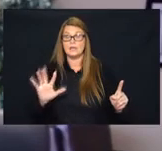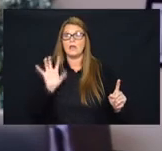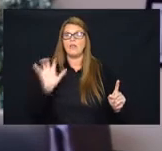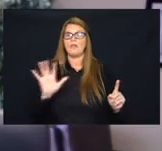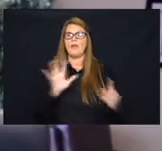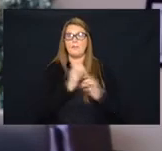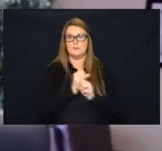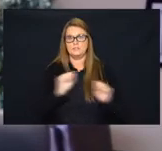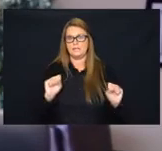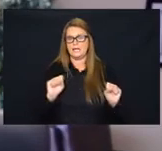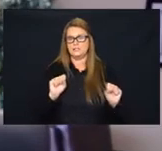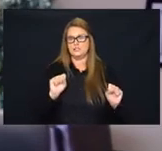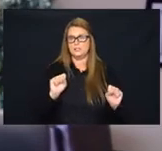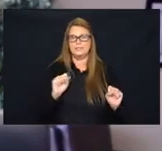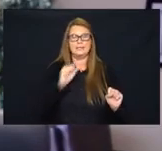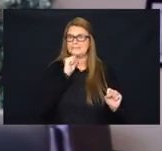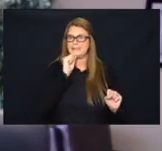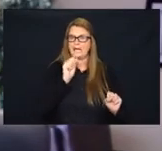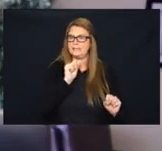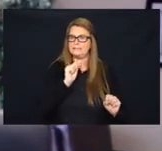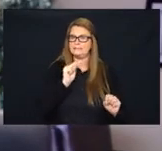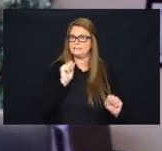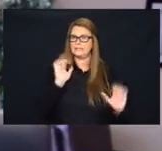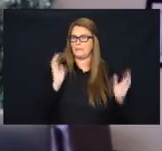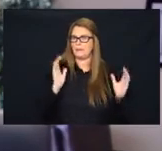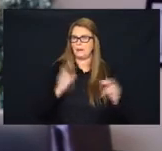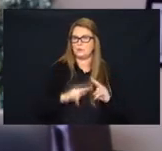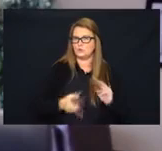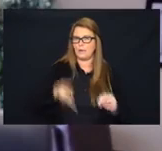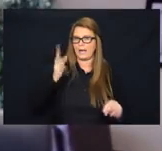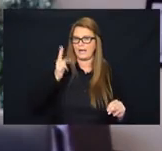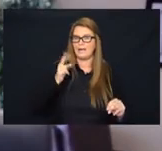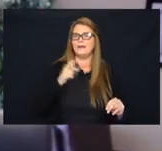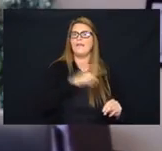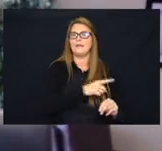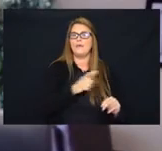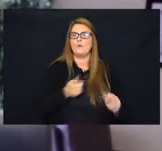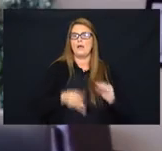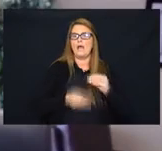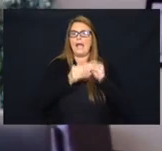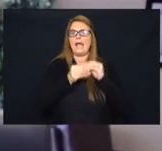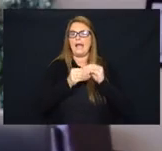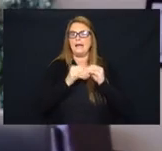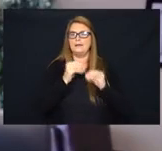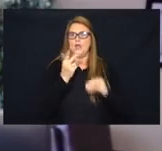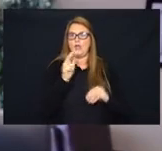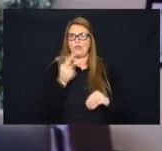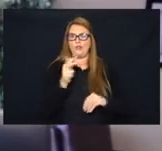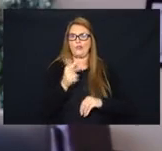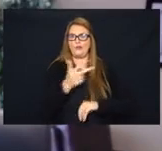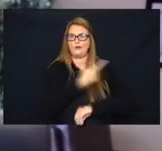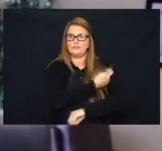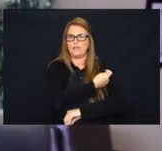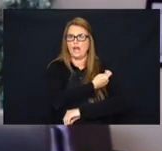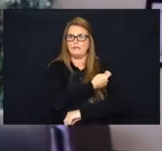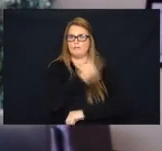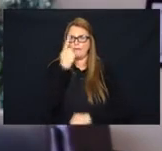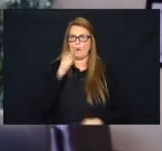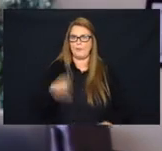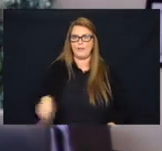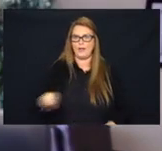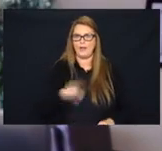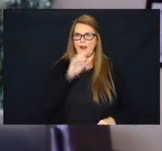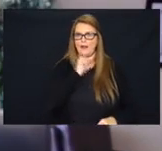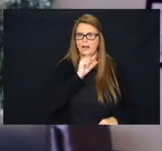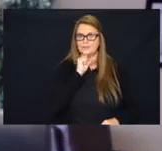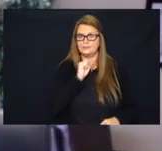antibody levels is not as high, and therefore Pfizer is looking to add a 3rd shot to that regimen. Currently